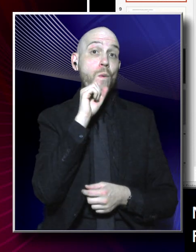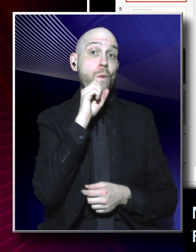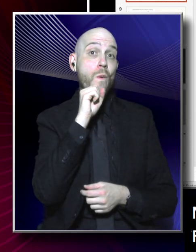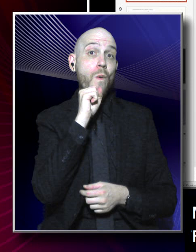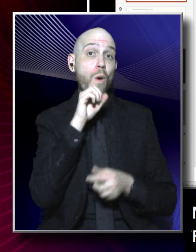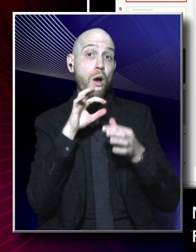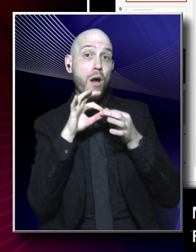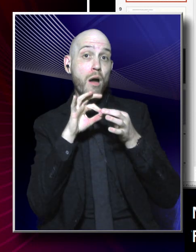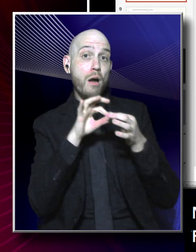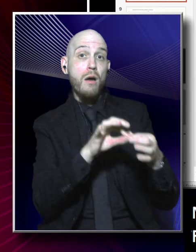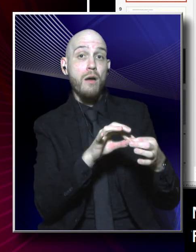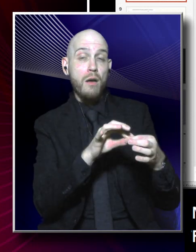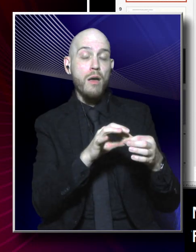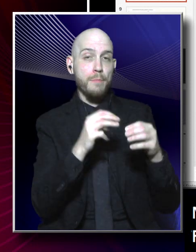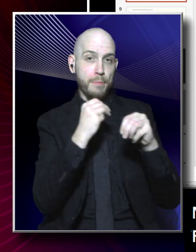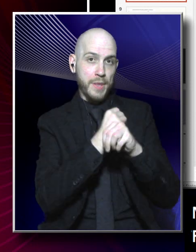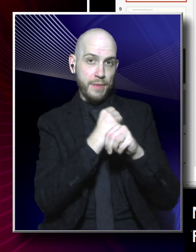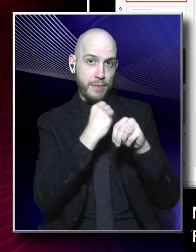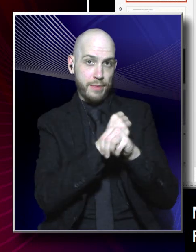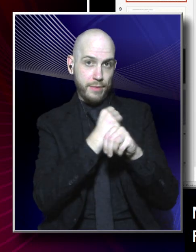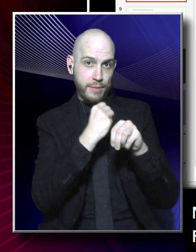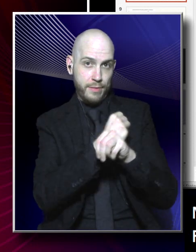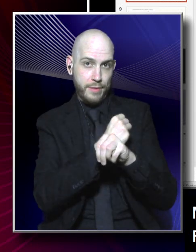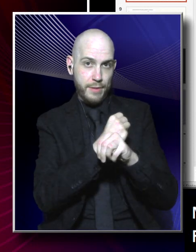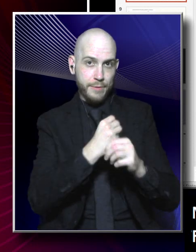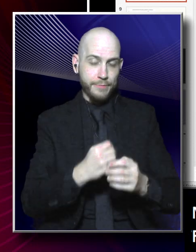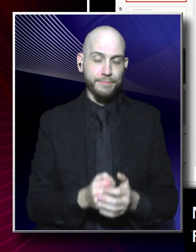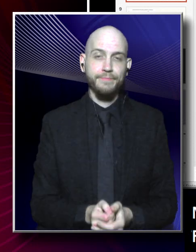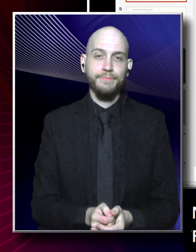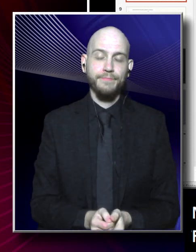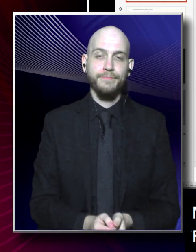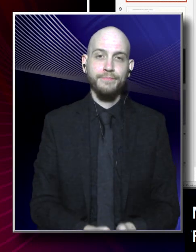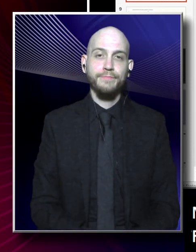orange are for math.